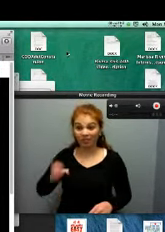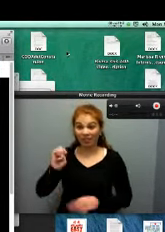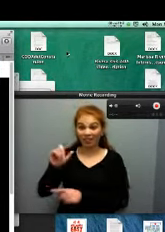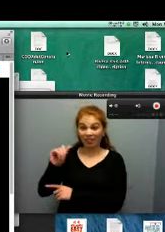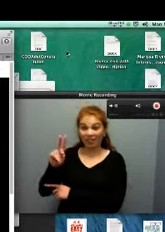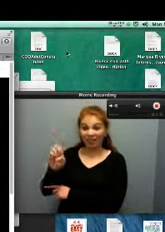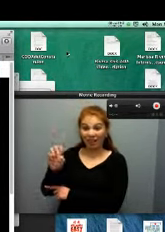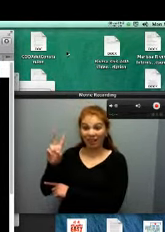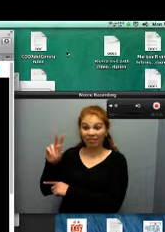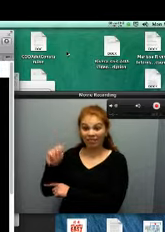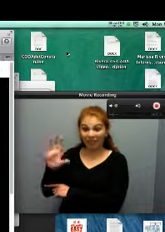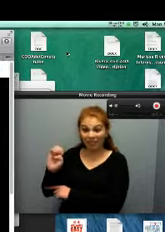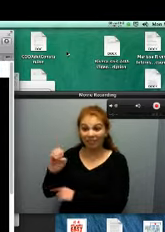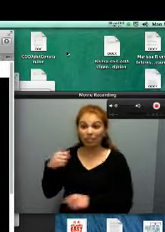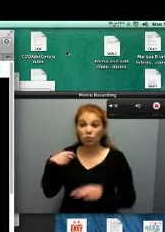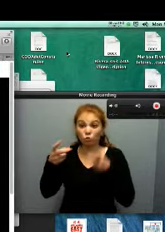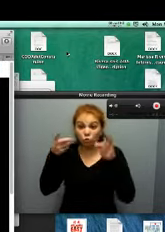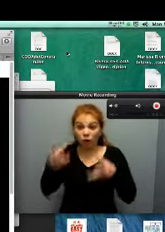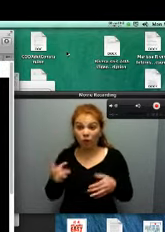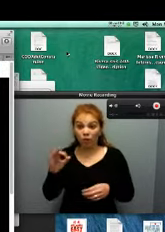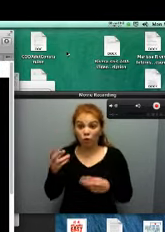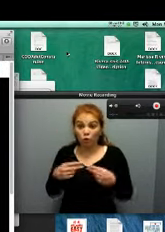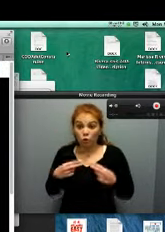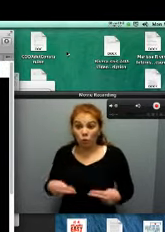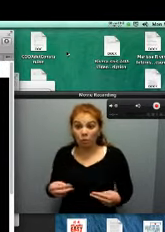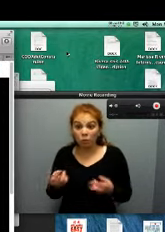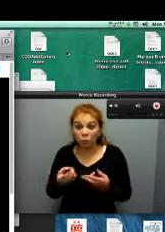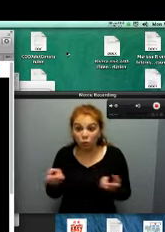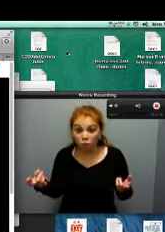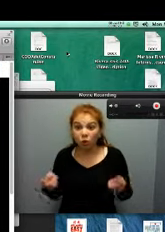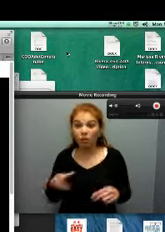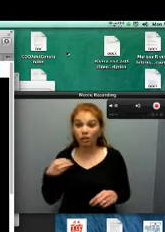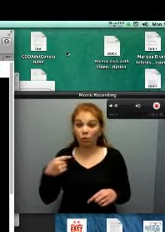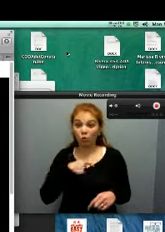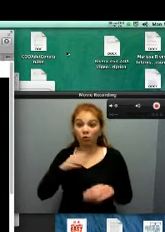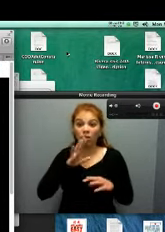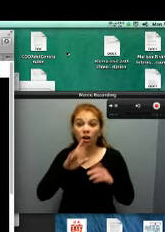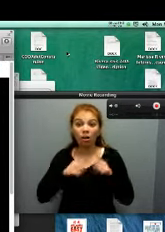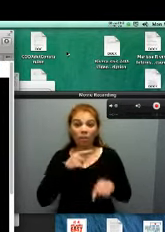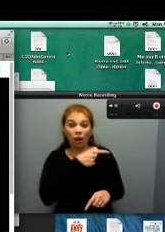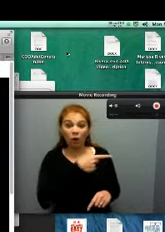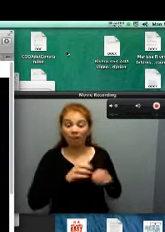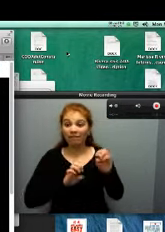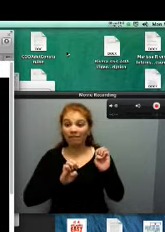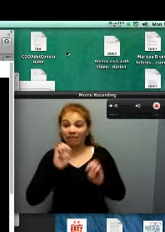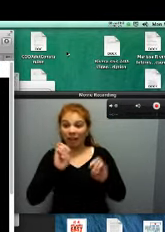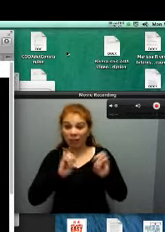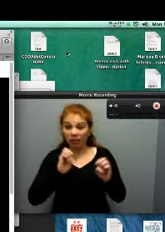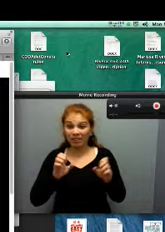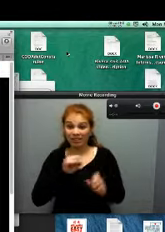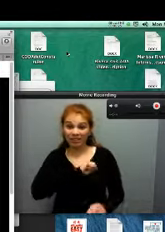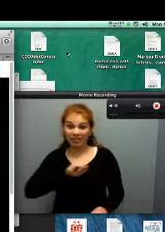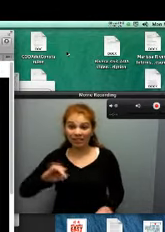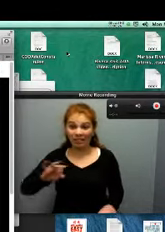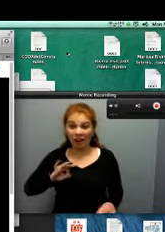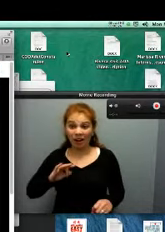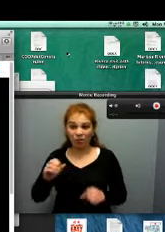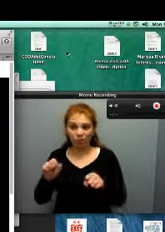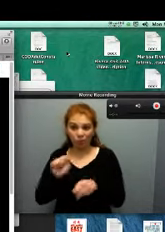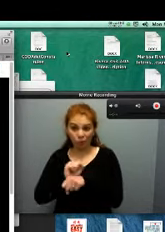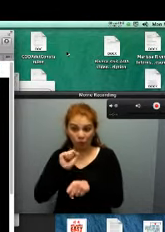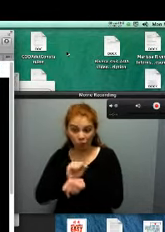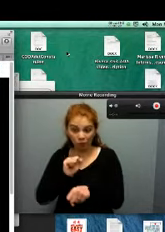Lance. I'm the Director of Human Resources, and today we're going to be talking about evaluating staff performance.